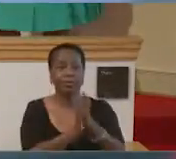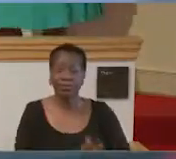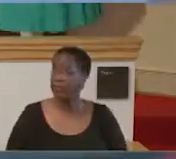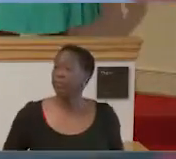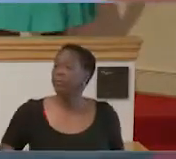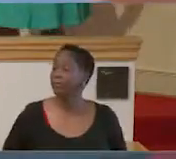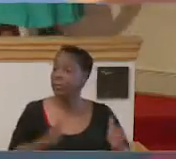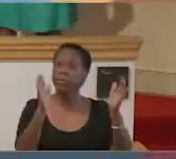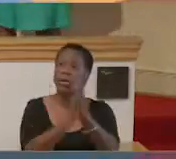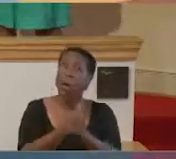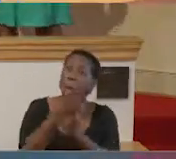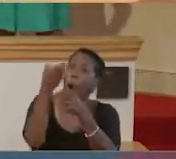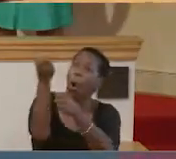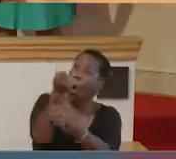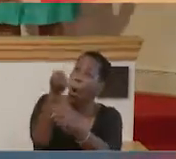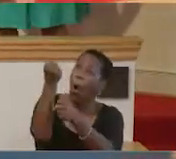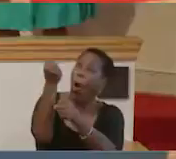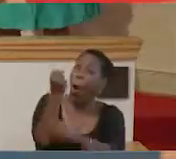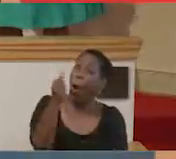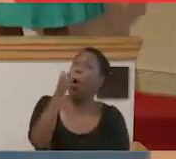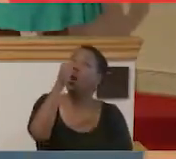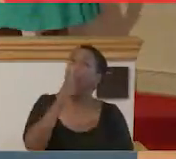And my God can do it.